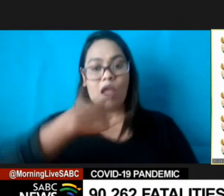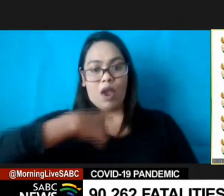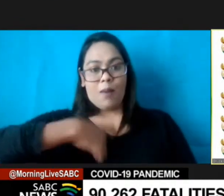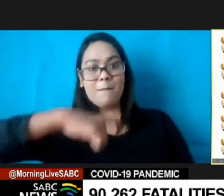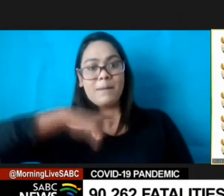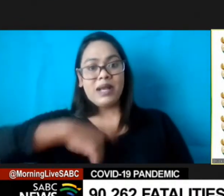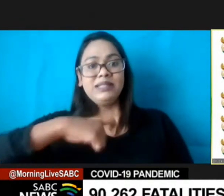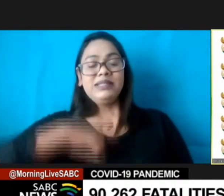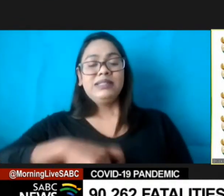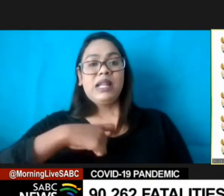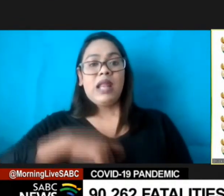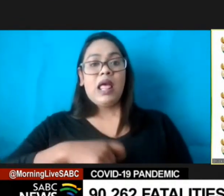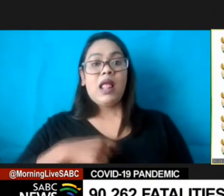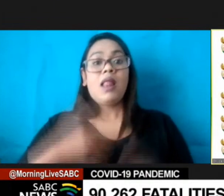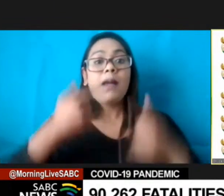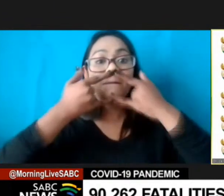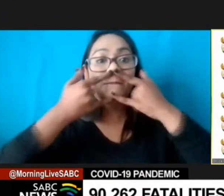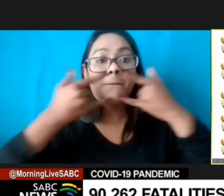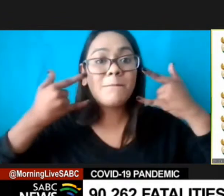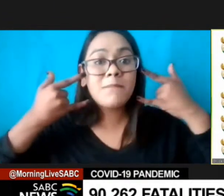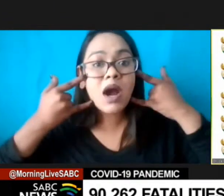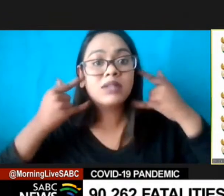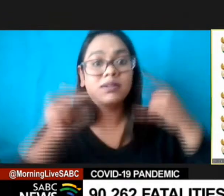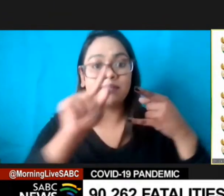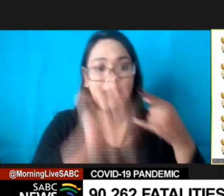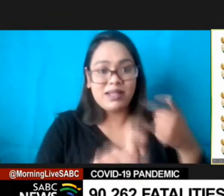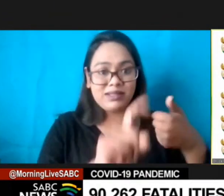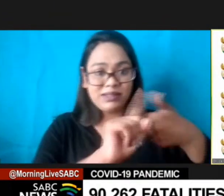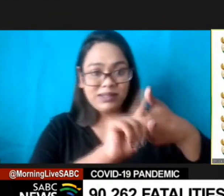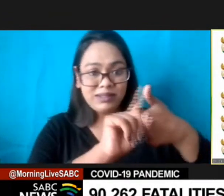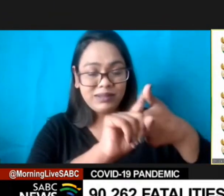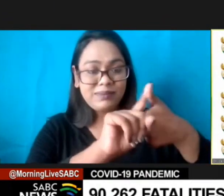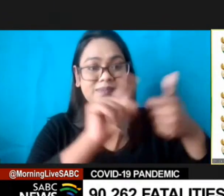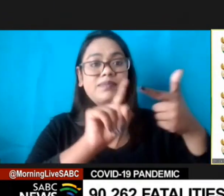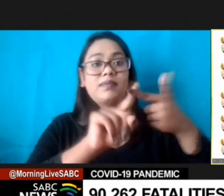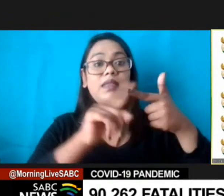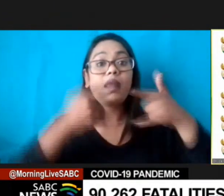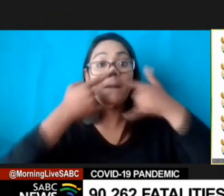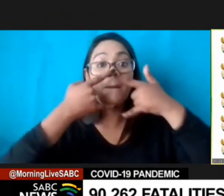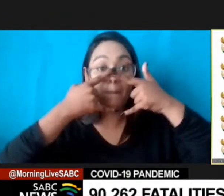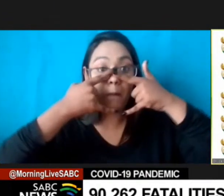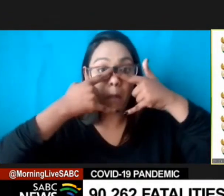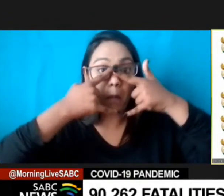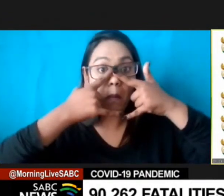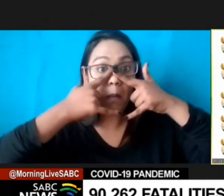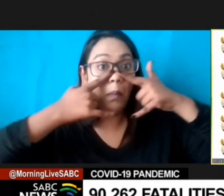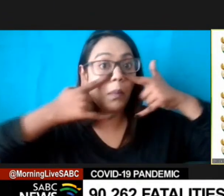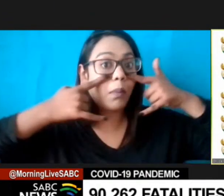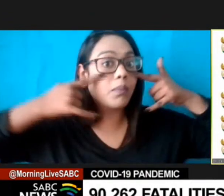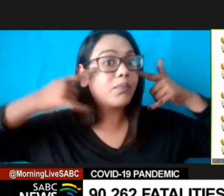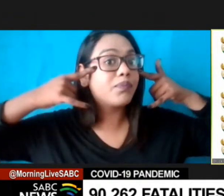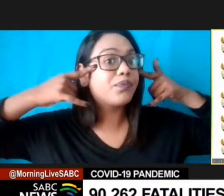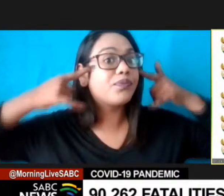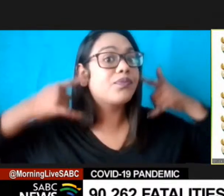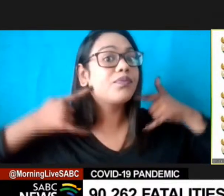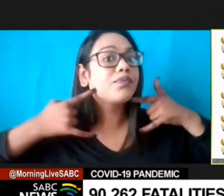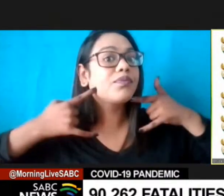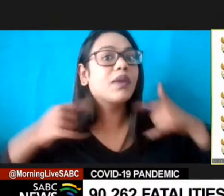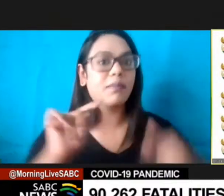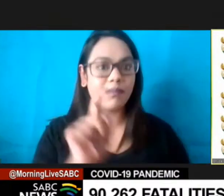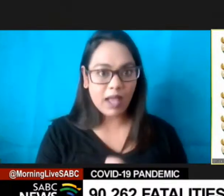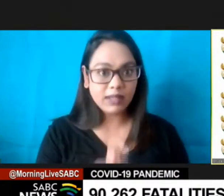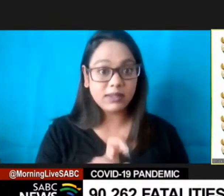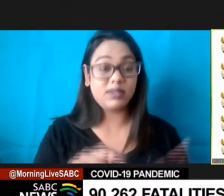measures of wearing our masks properly, covering the nose and mouth whenever we are out of our homes, hand washing